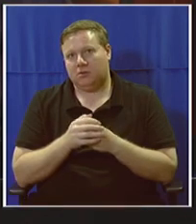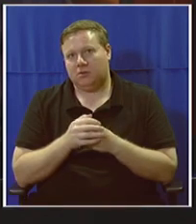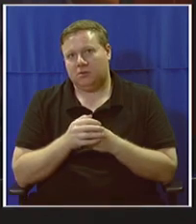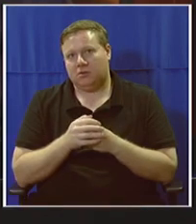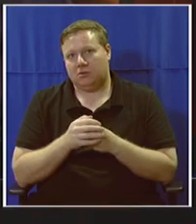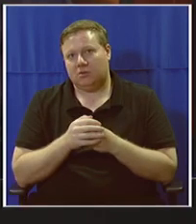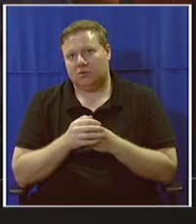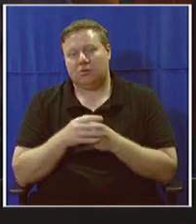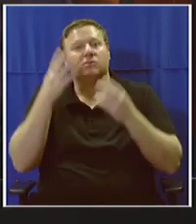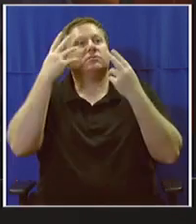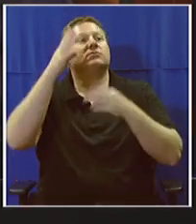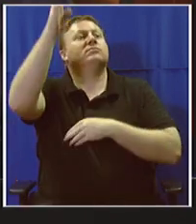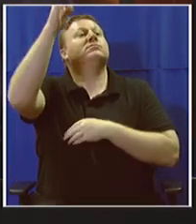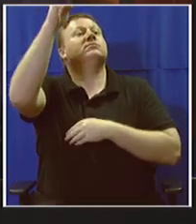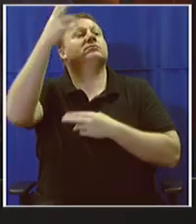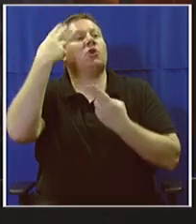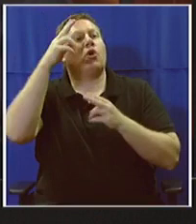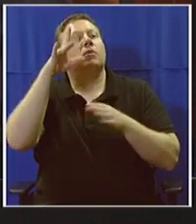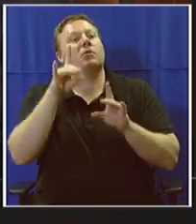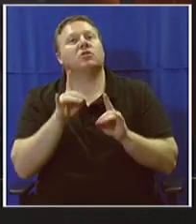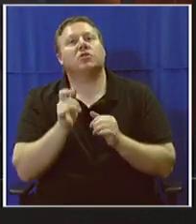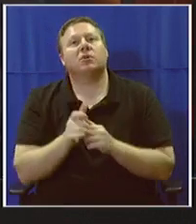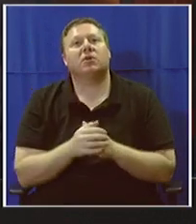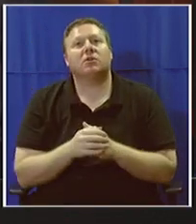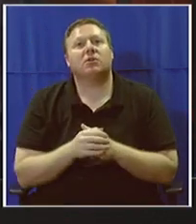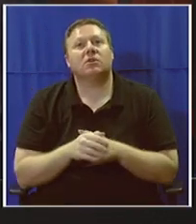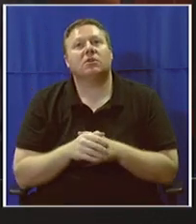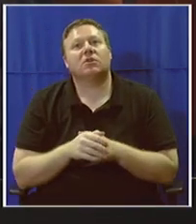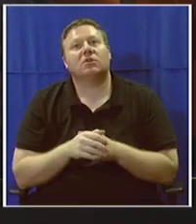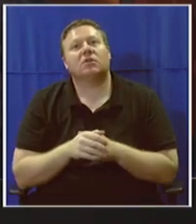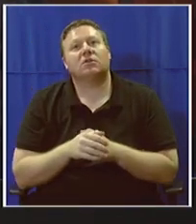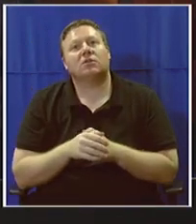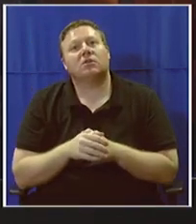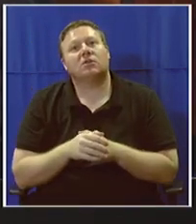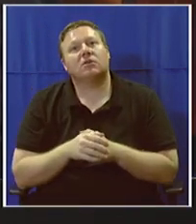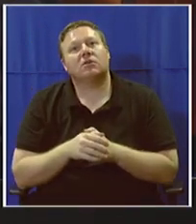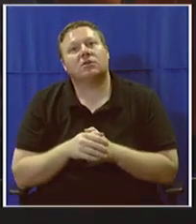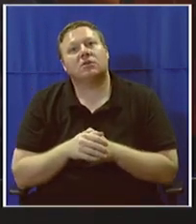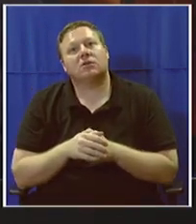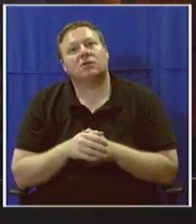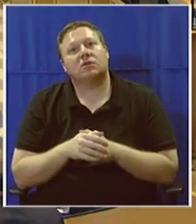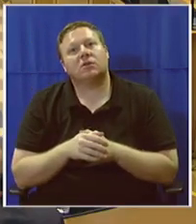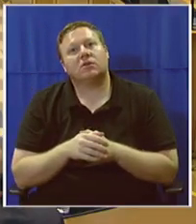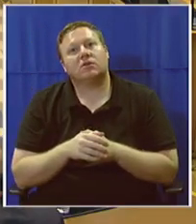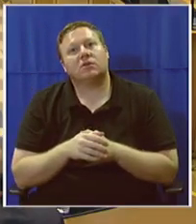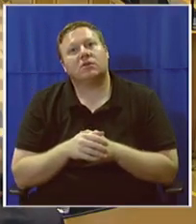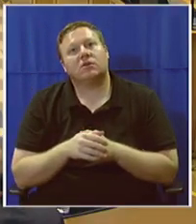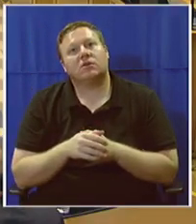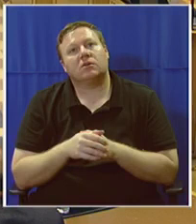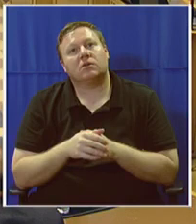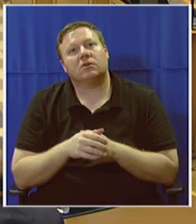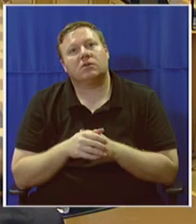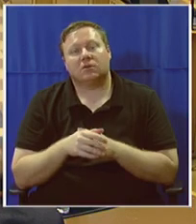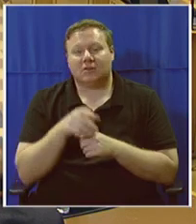Honorable House Chairperson. It was not. Honorable House Chairperson. Thank you. What's your point of order, Honorable? This member?